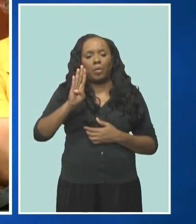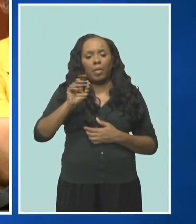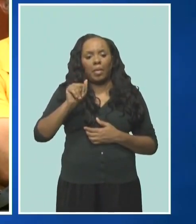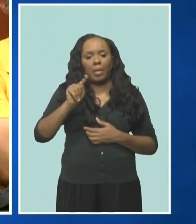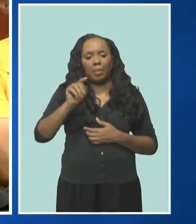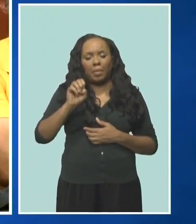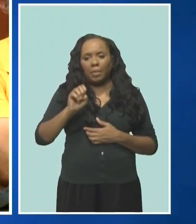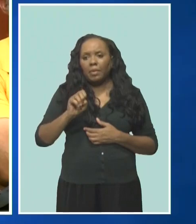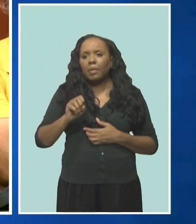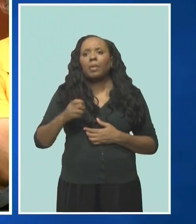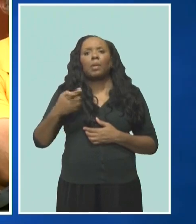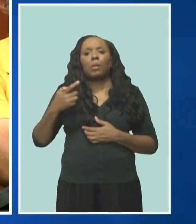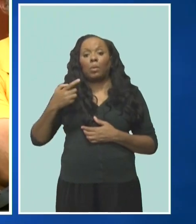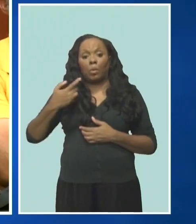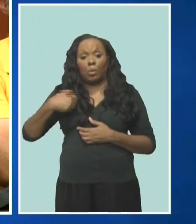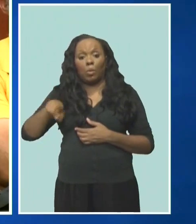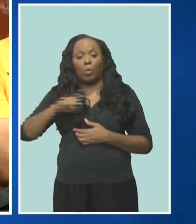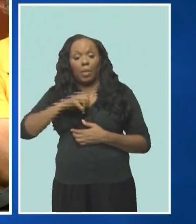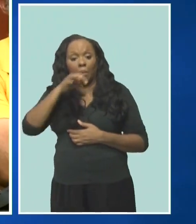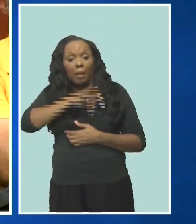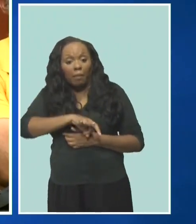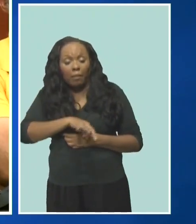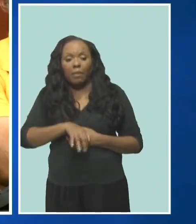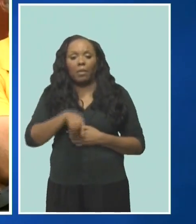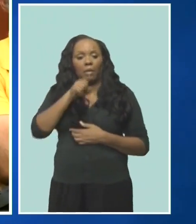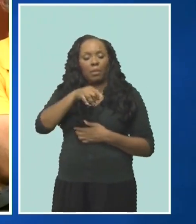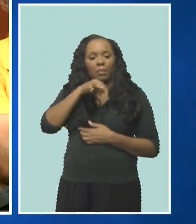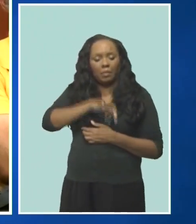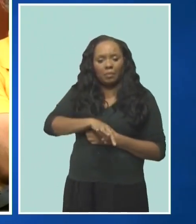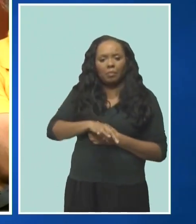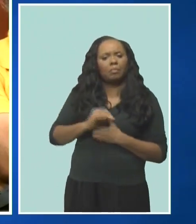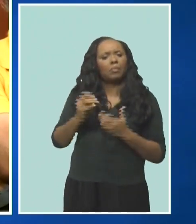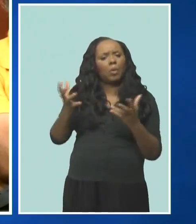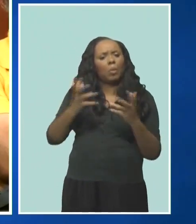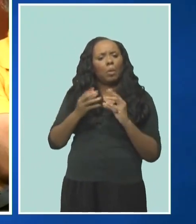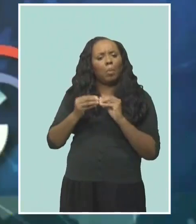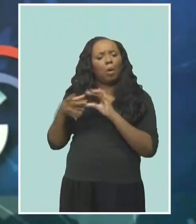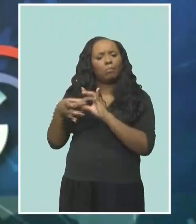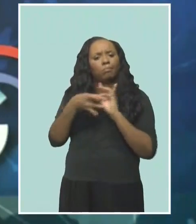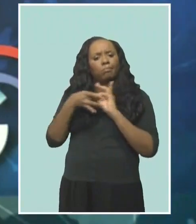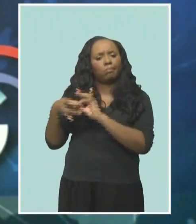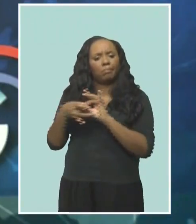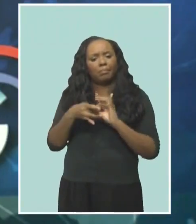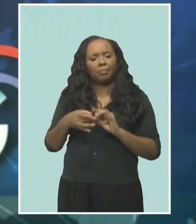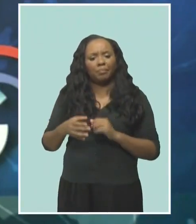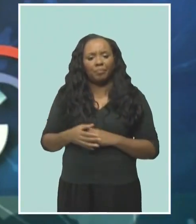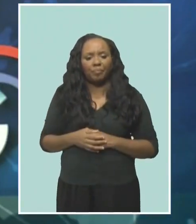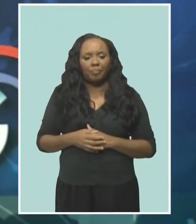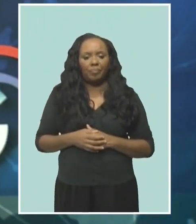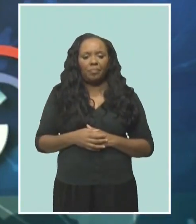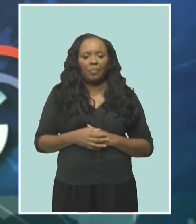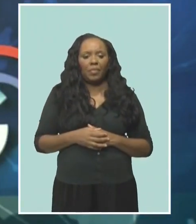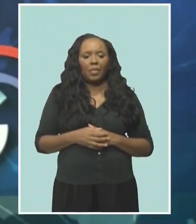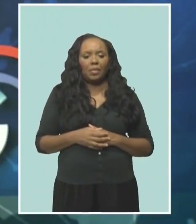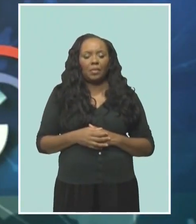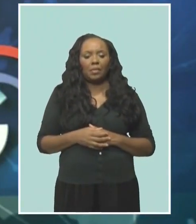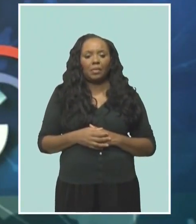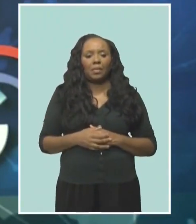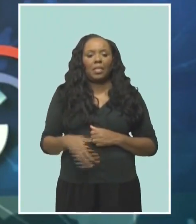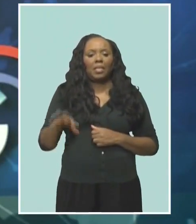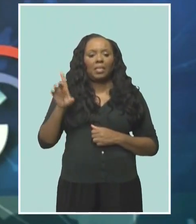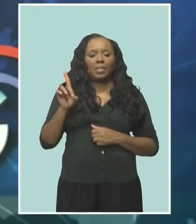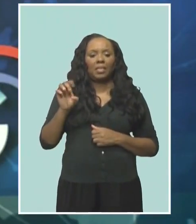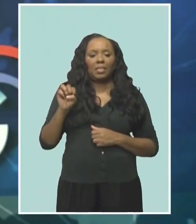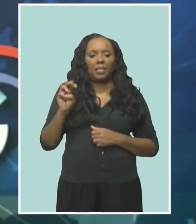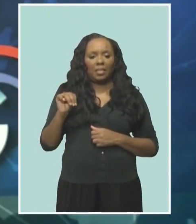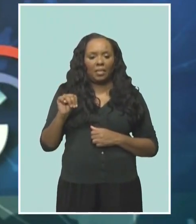So this is something I would like to cultivate, that we have a closer relationship. The Department of Emergency Management is adopting